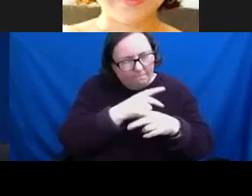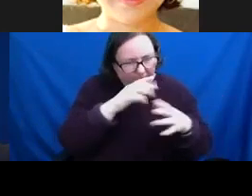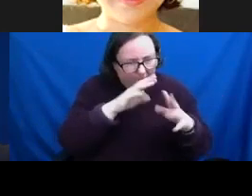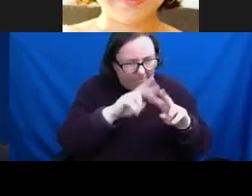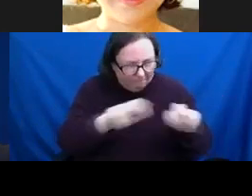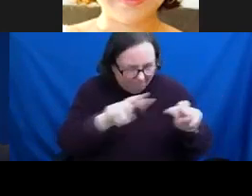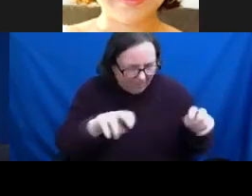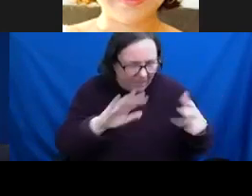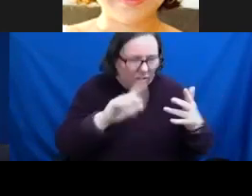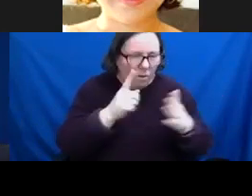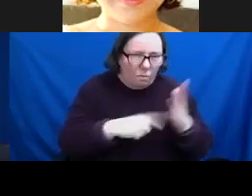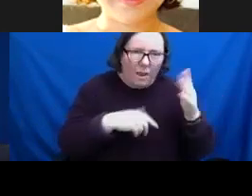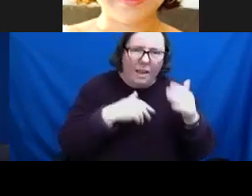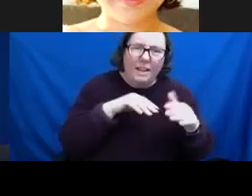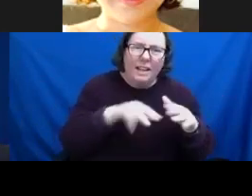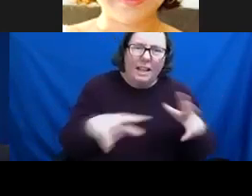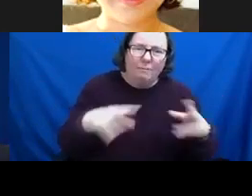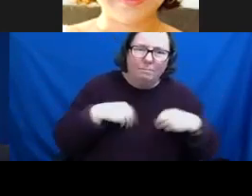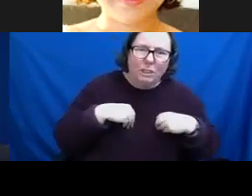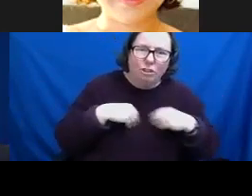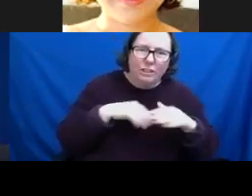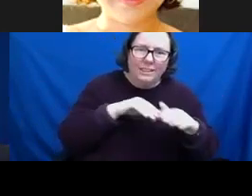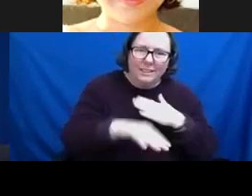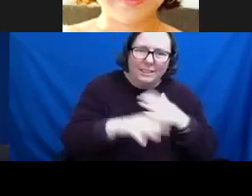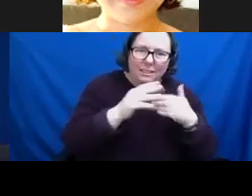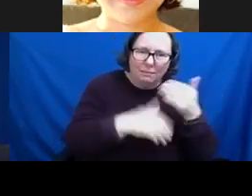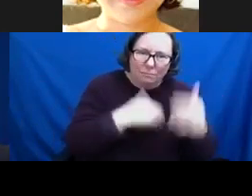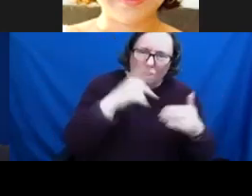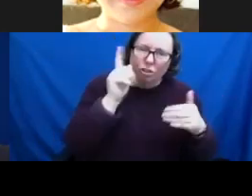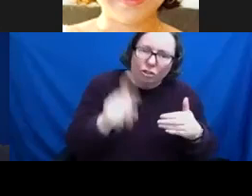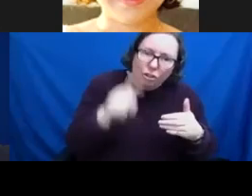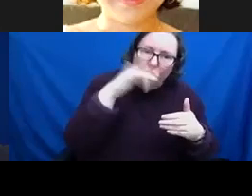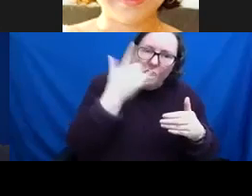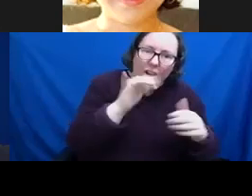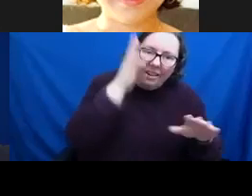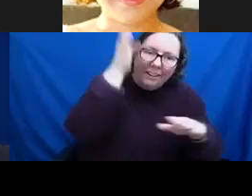what our admissions process should look like for our exam schools.